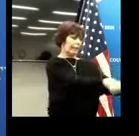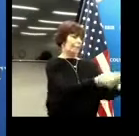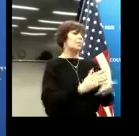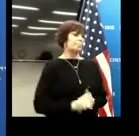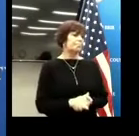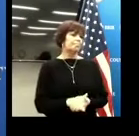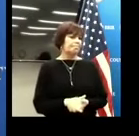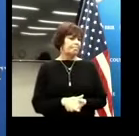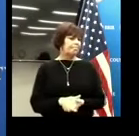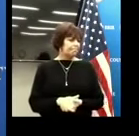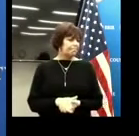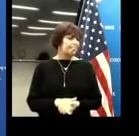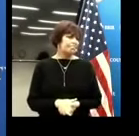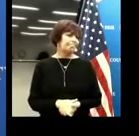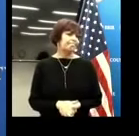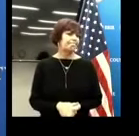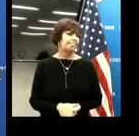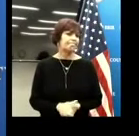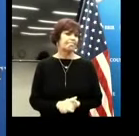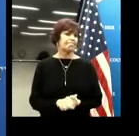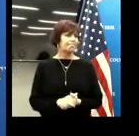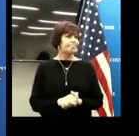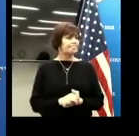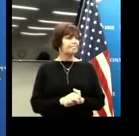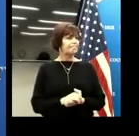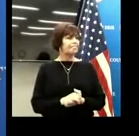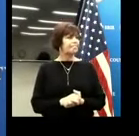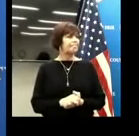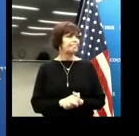Erie County warehouses and will be available for pickup once we have it.